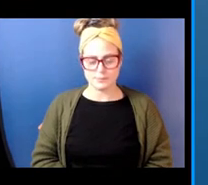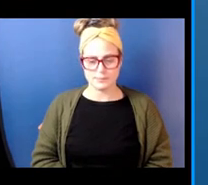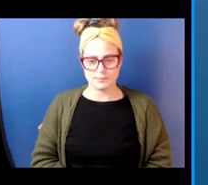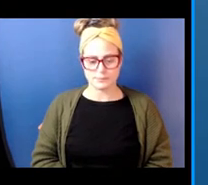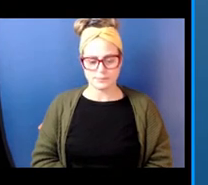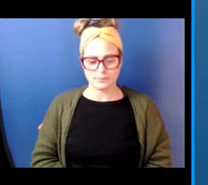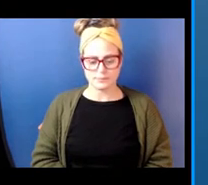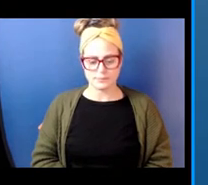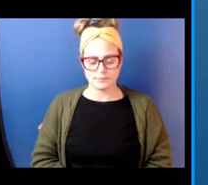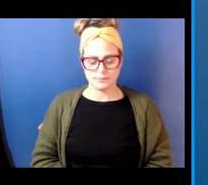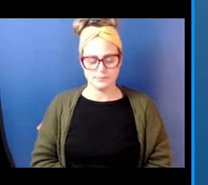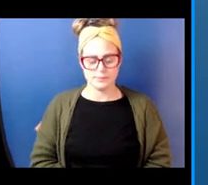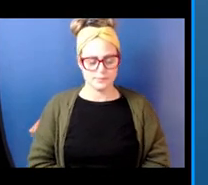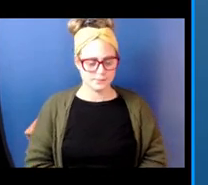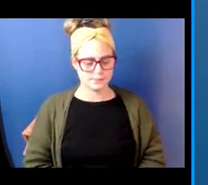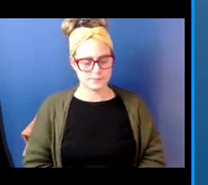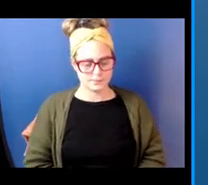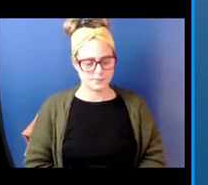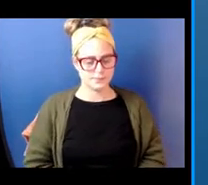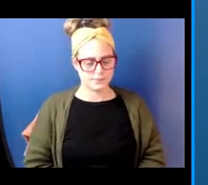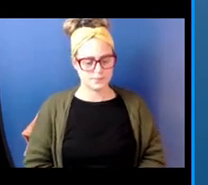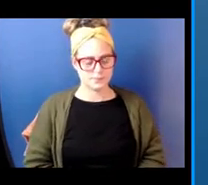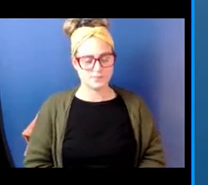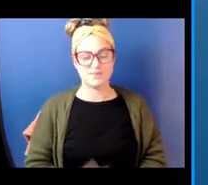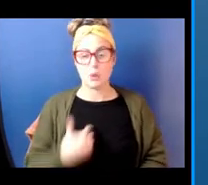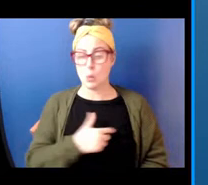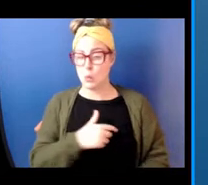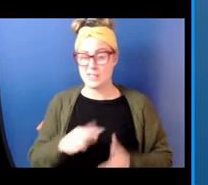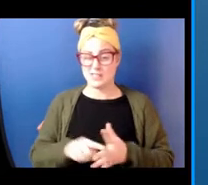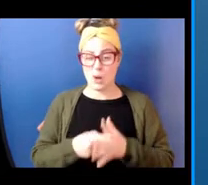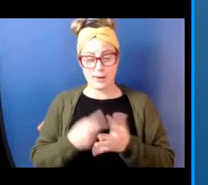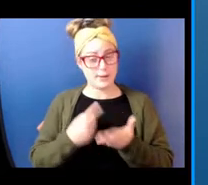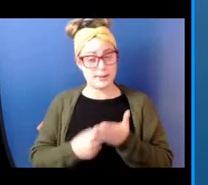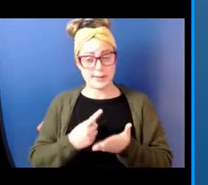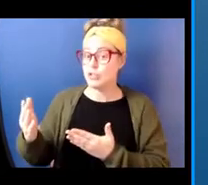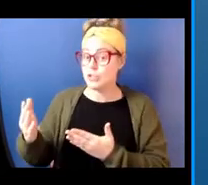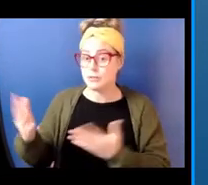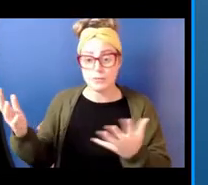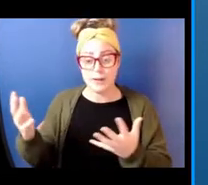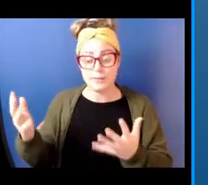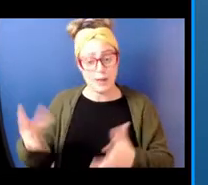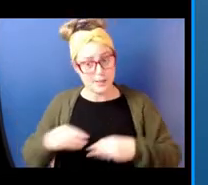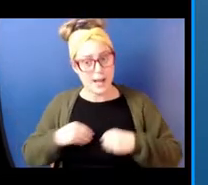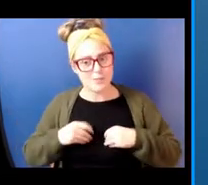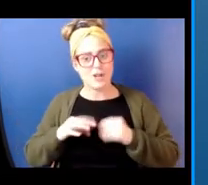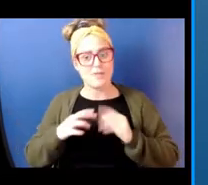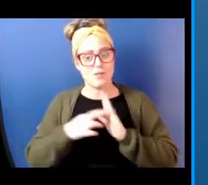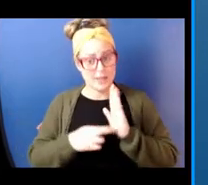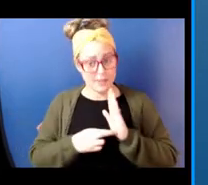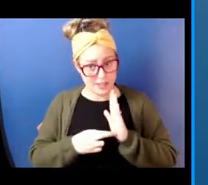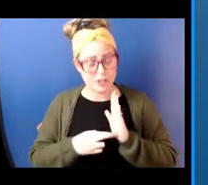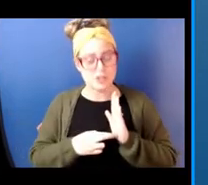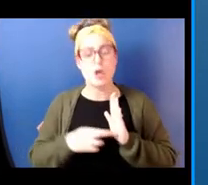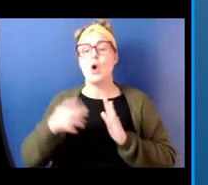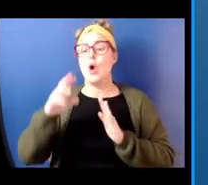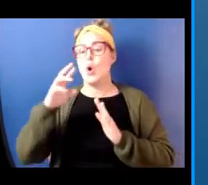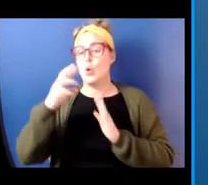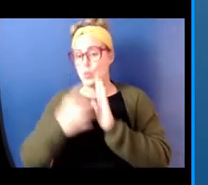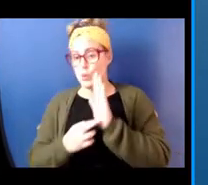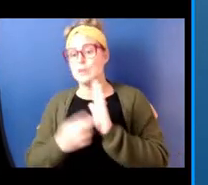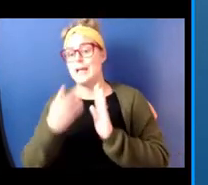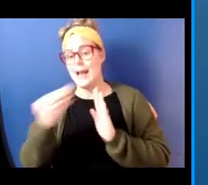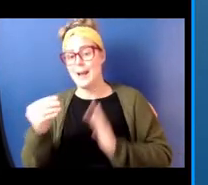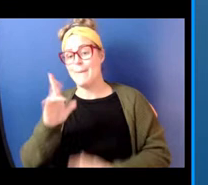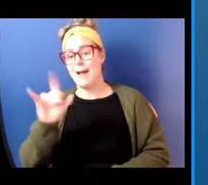okay we started our discussion with a motion to approve the regulation of the regulations of the rules and bylaws committee